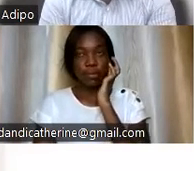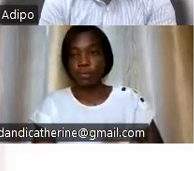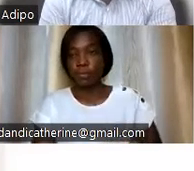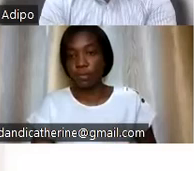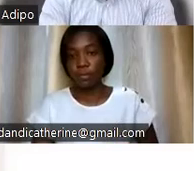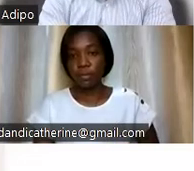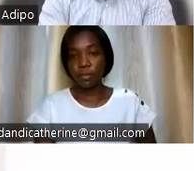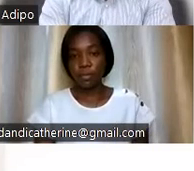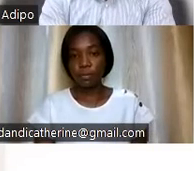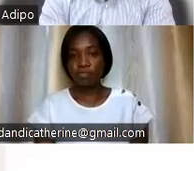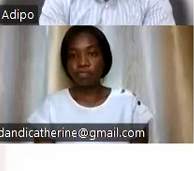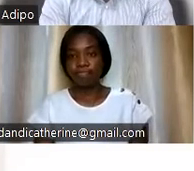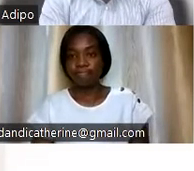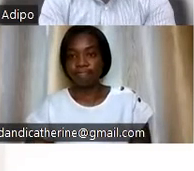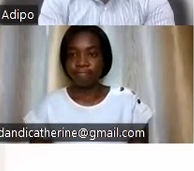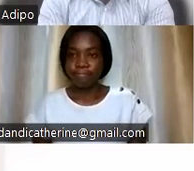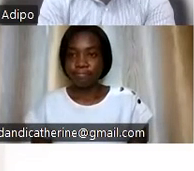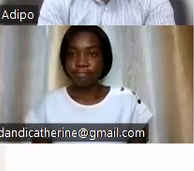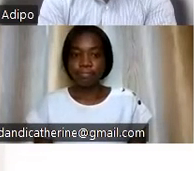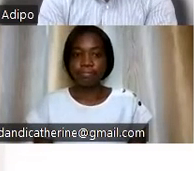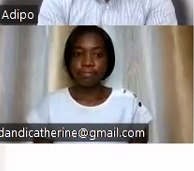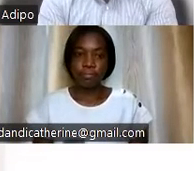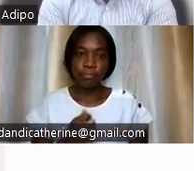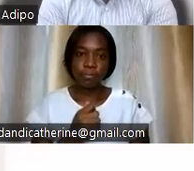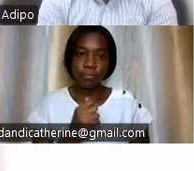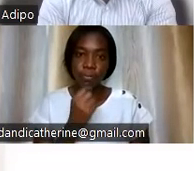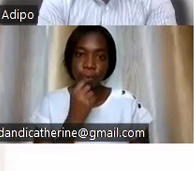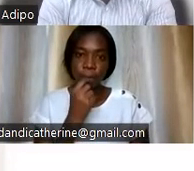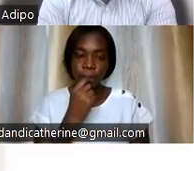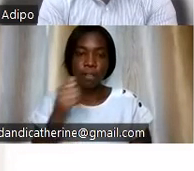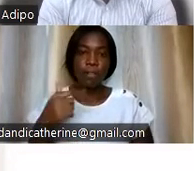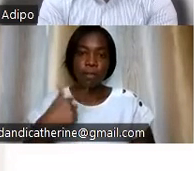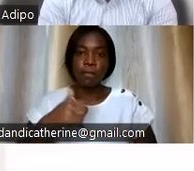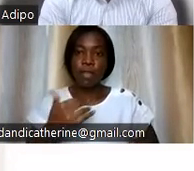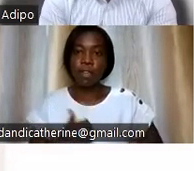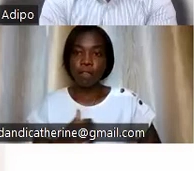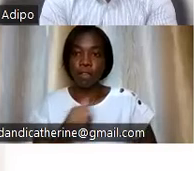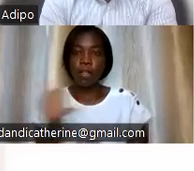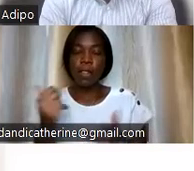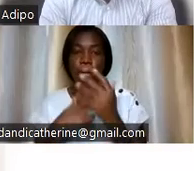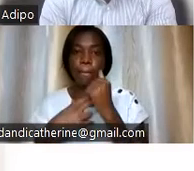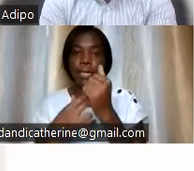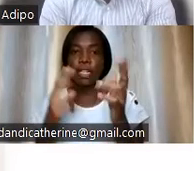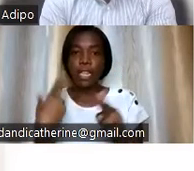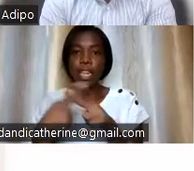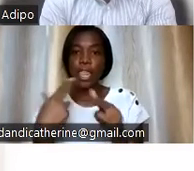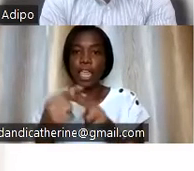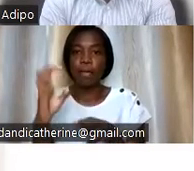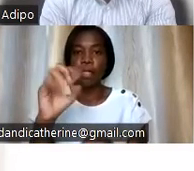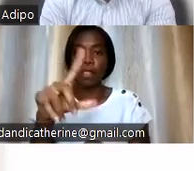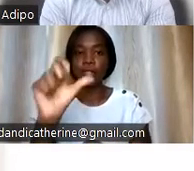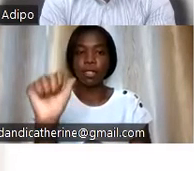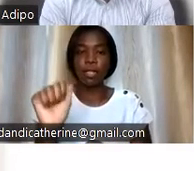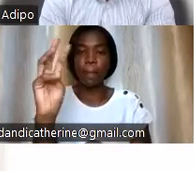in these areas, please reach out to them. We have another partner by the name Elsamea. Elsamea